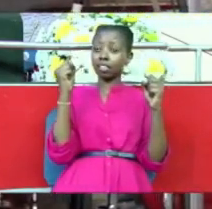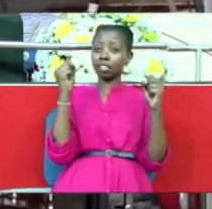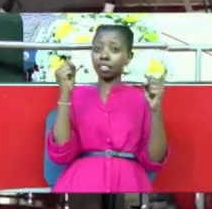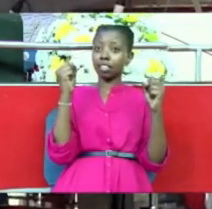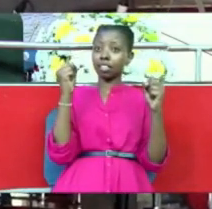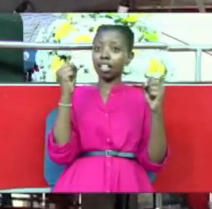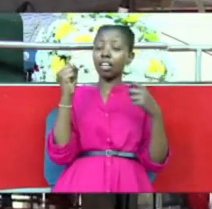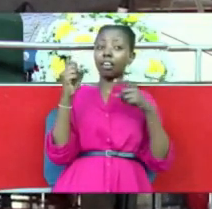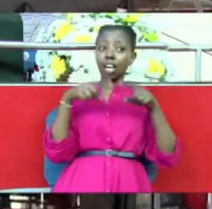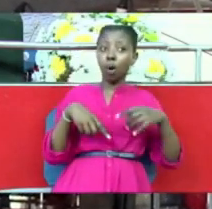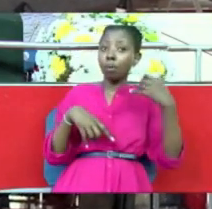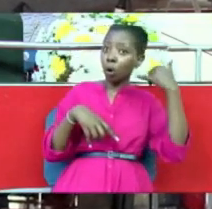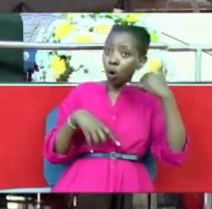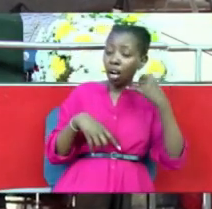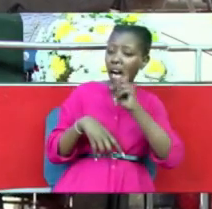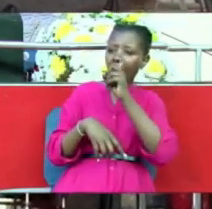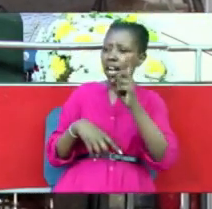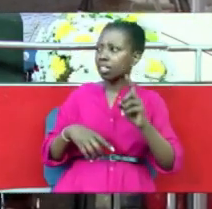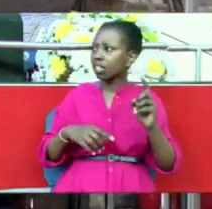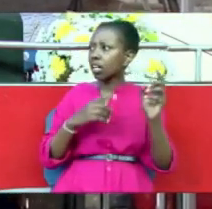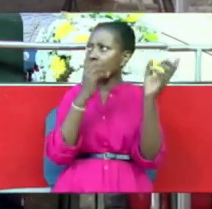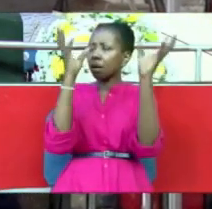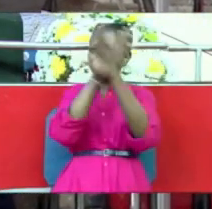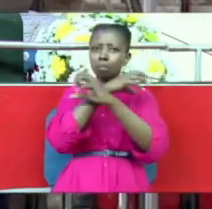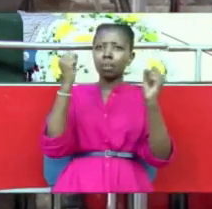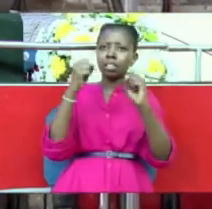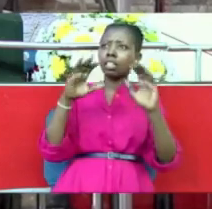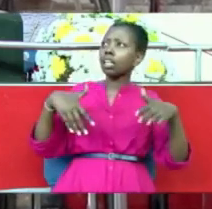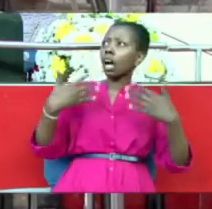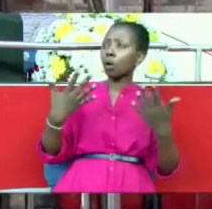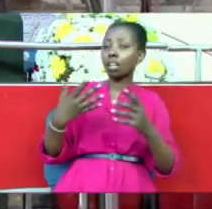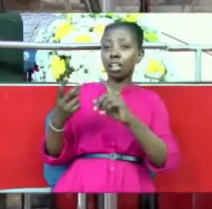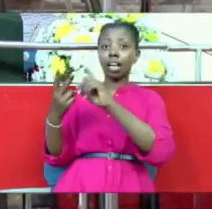president? Naye mwingine ni chief justice.